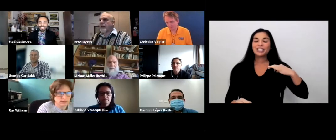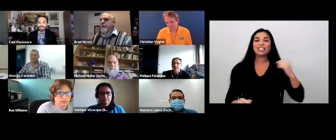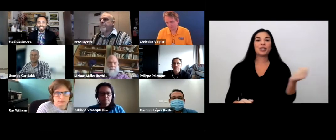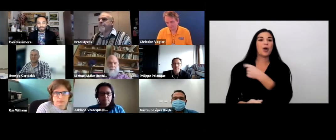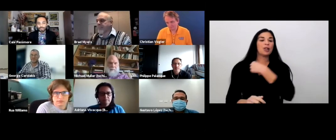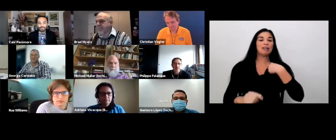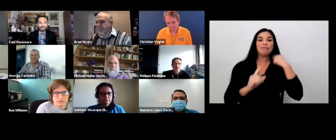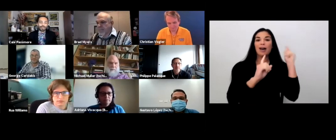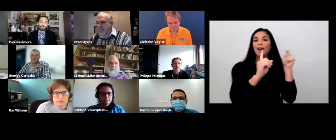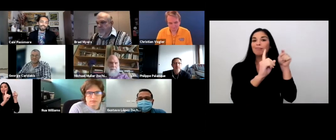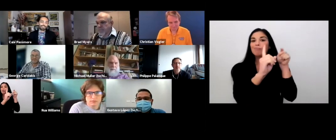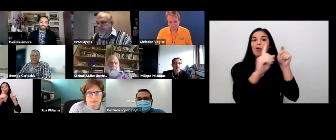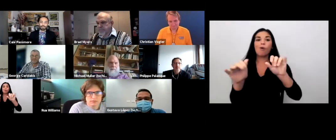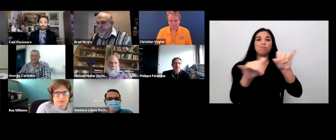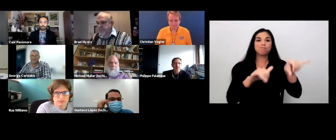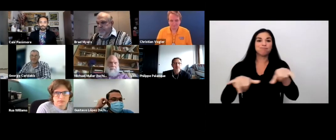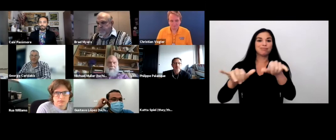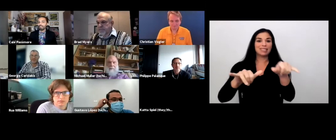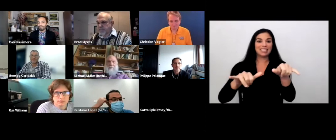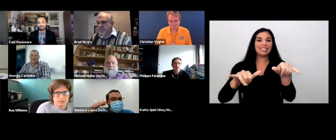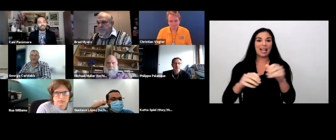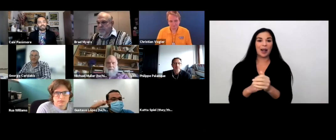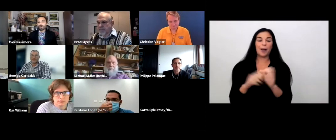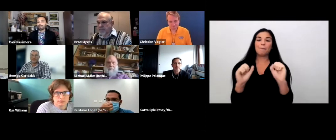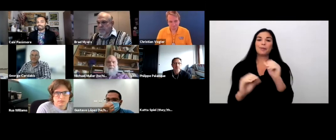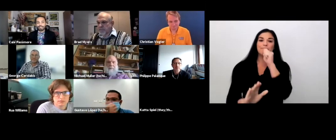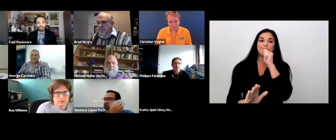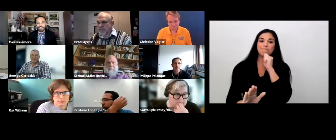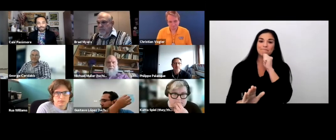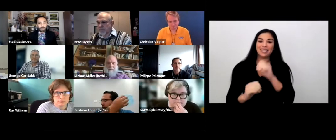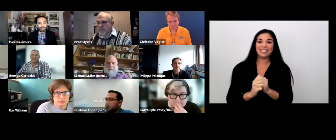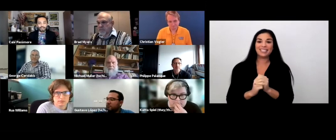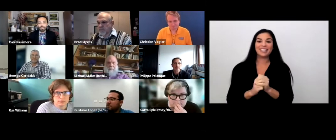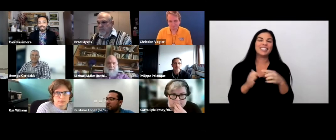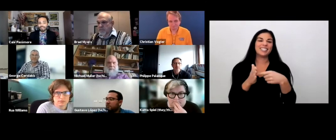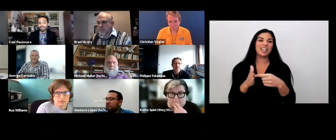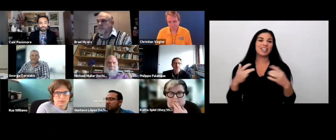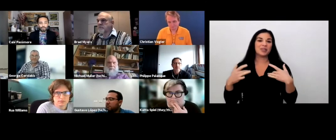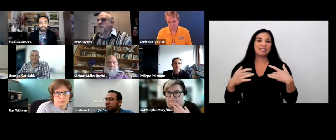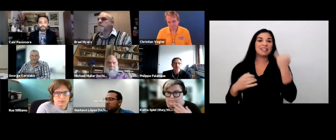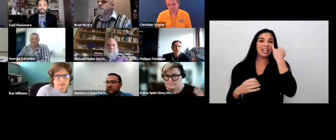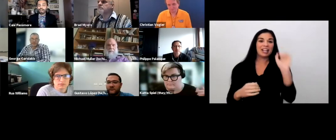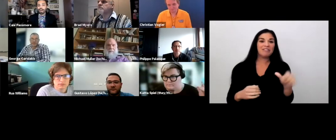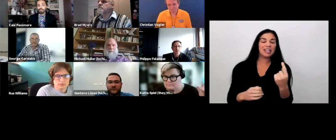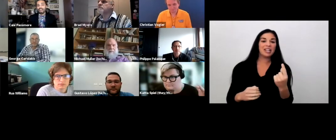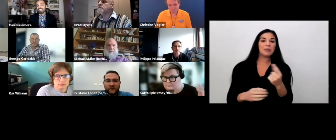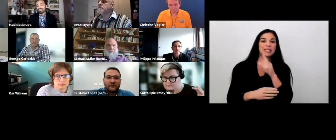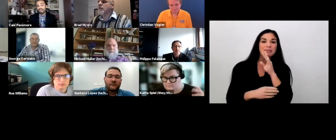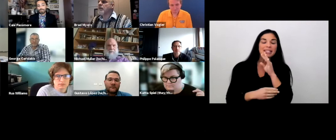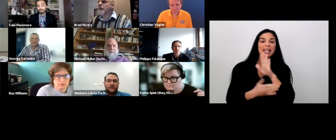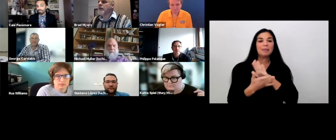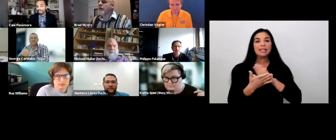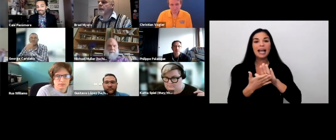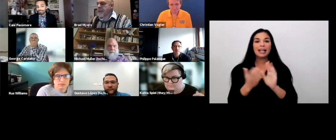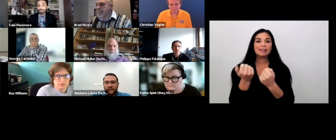toward the same ends, but with some very complicated systems. So be patient, show sensitivity to anyone speaking, be kind and supportive. And